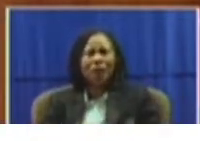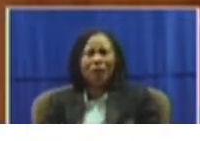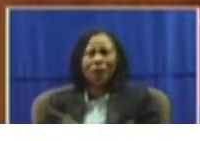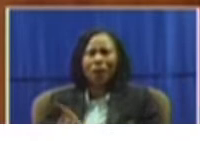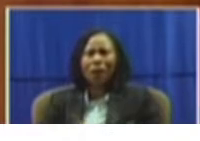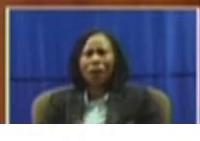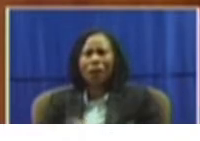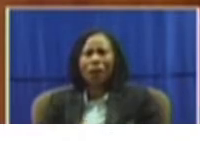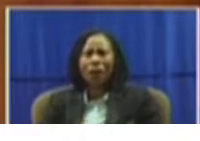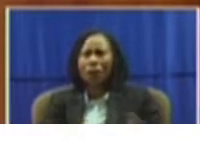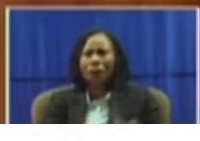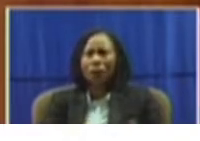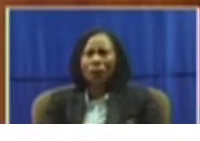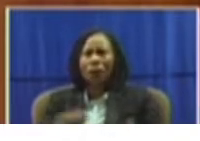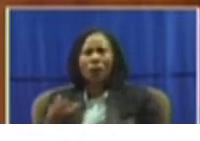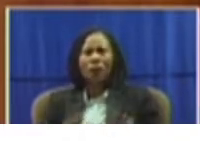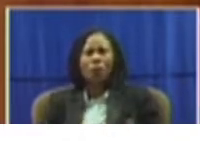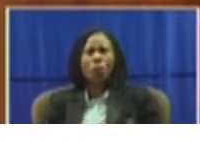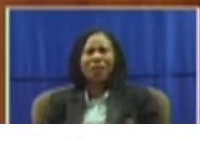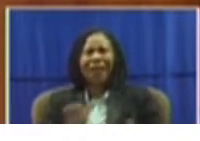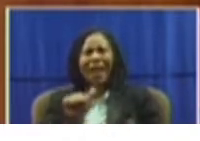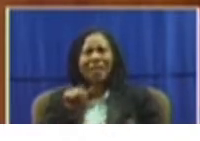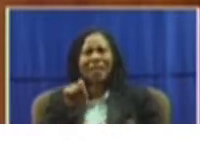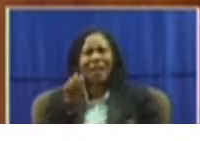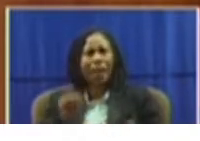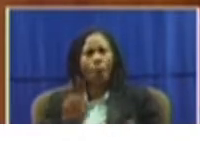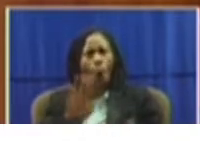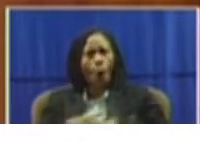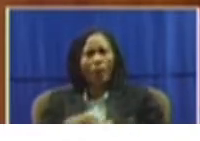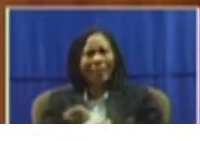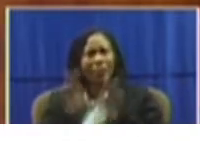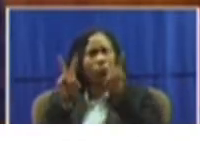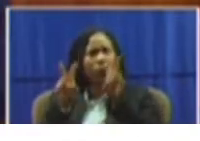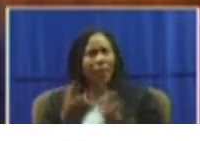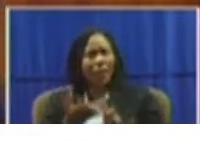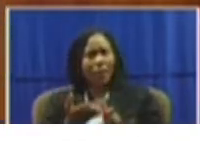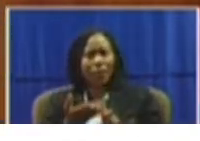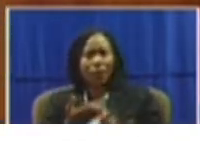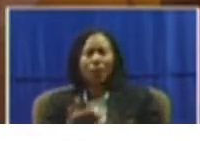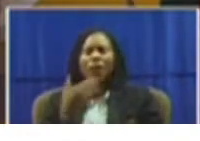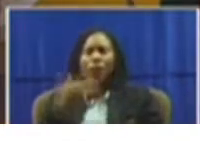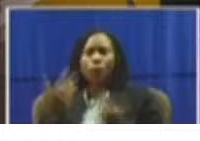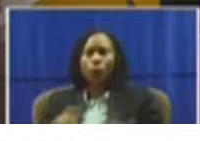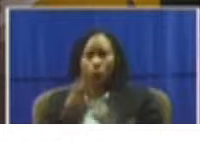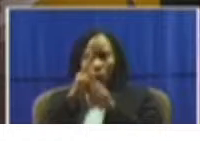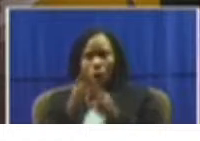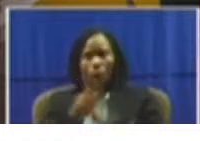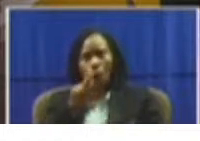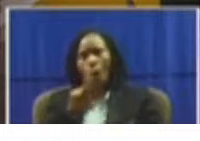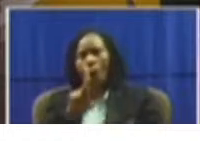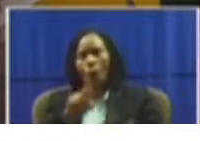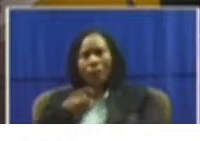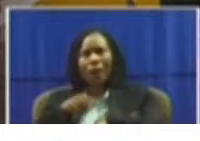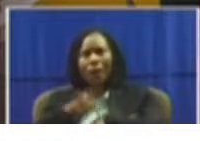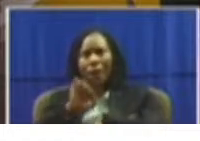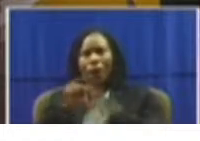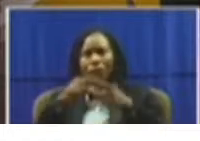the table with ATM on this motion. Thank you very much, Honorable Kwakwa. You may take your seat. Point of